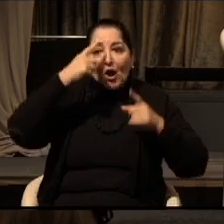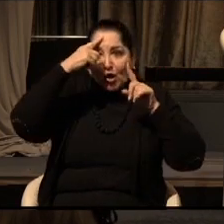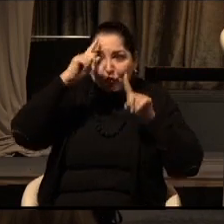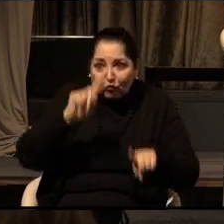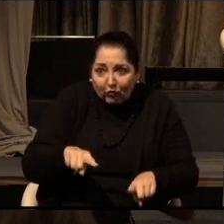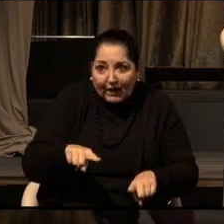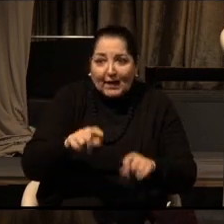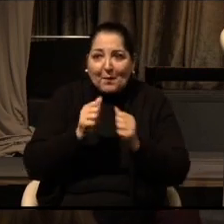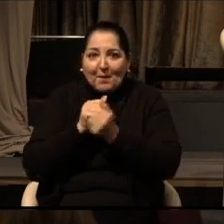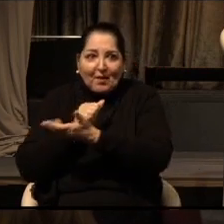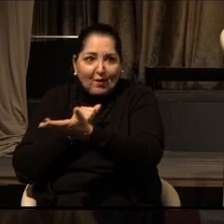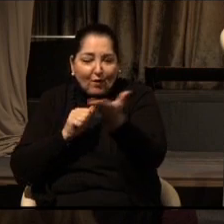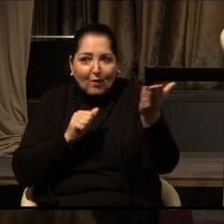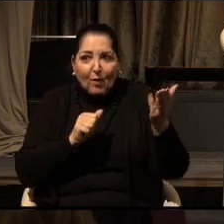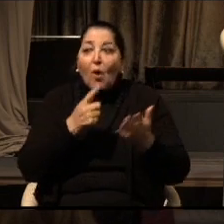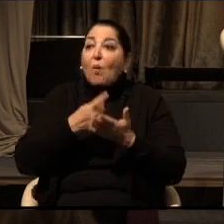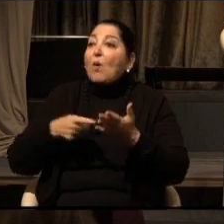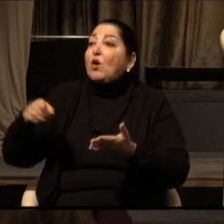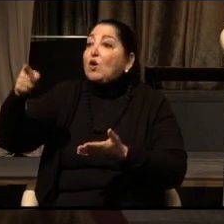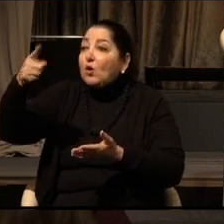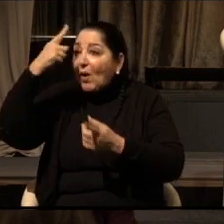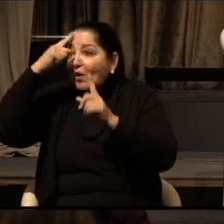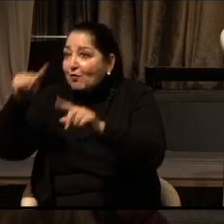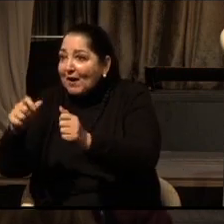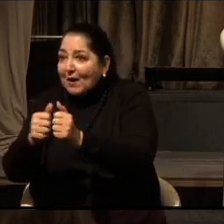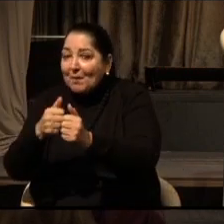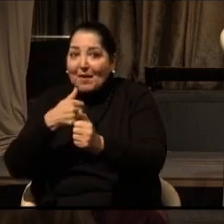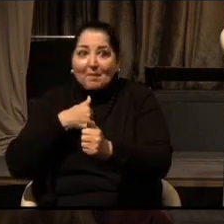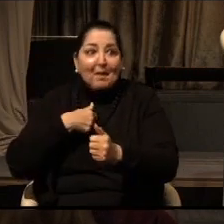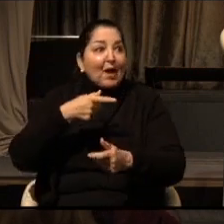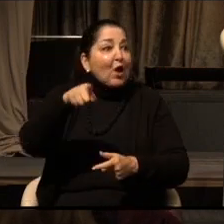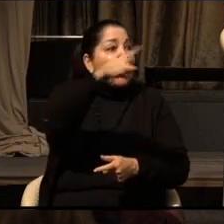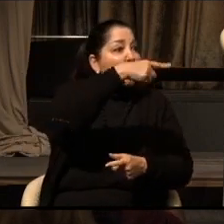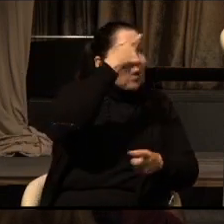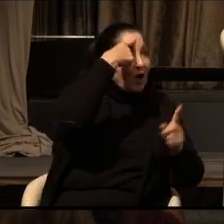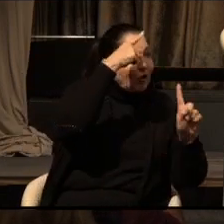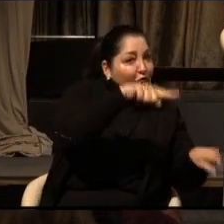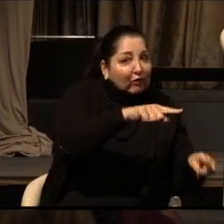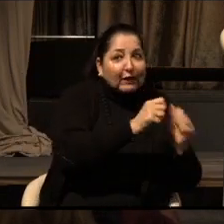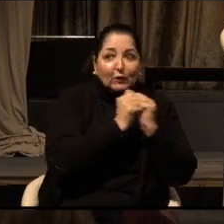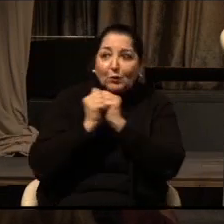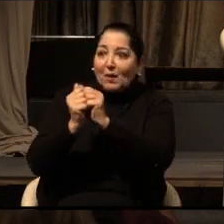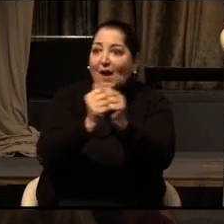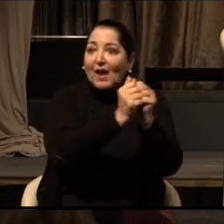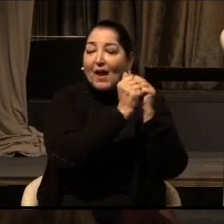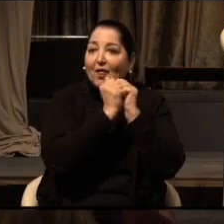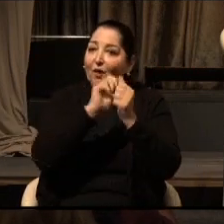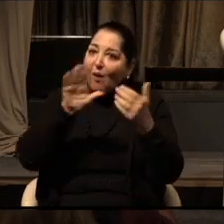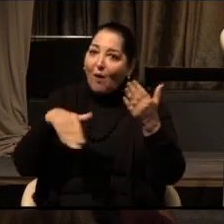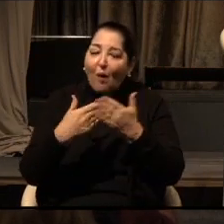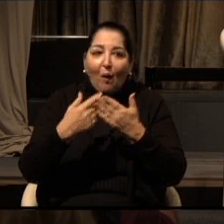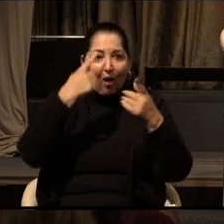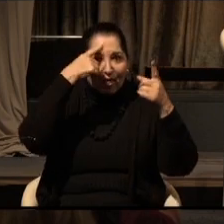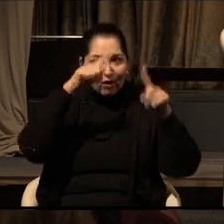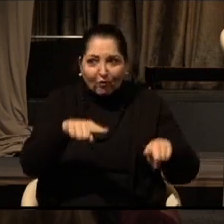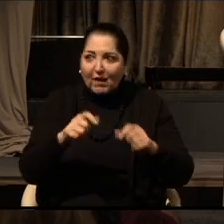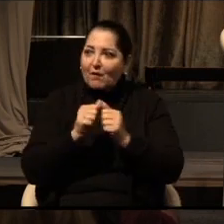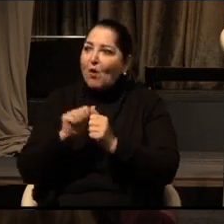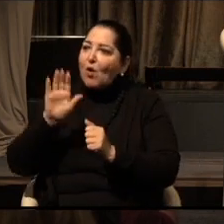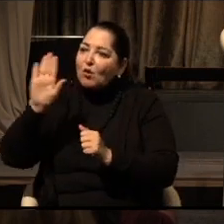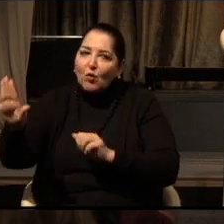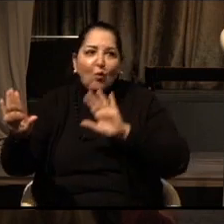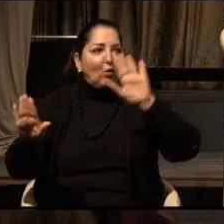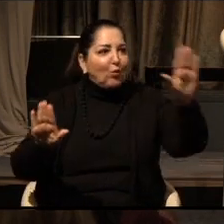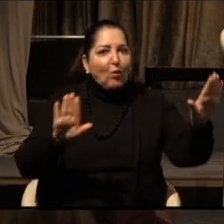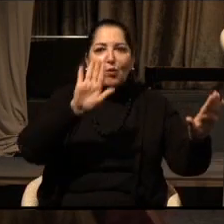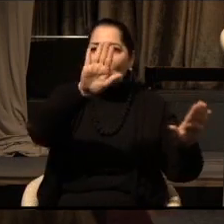community, what you agree to do in your community, what you agree to do in your community, what